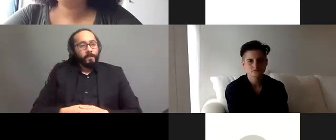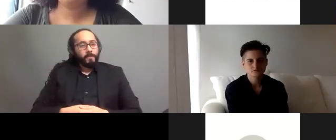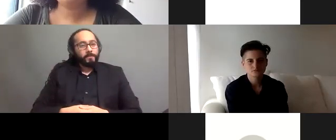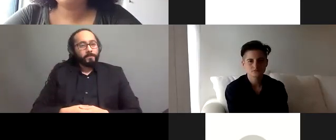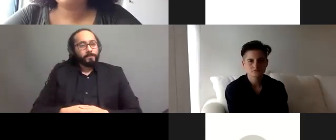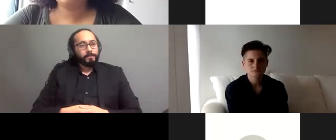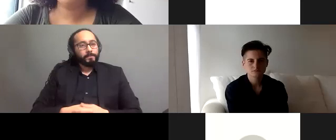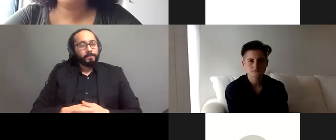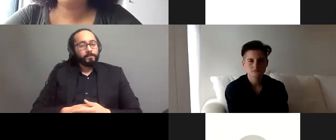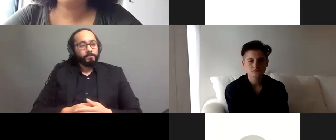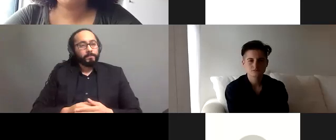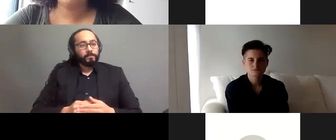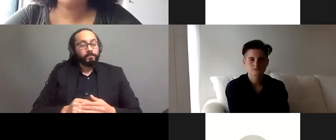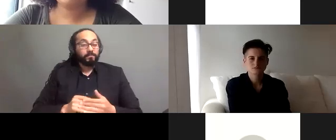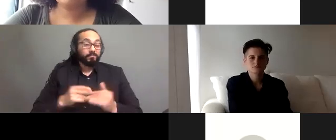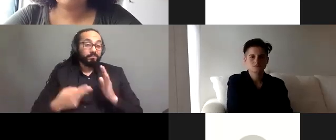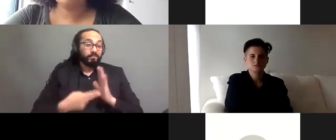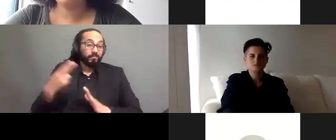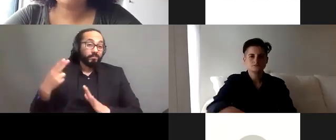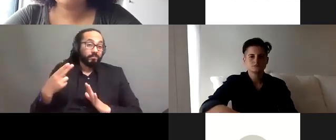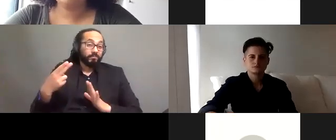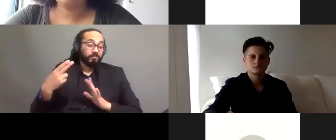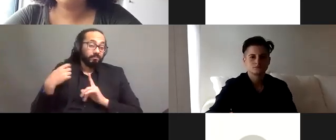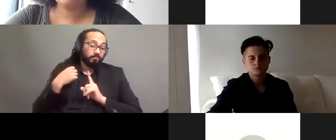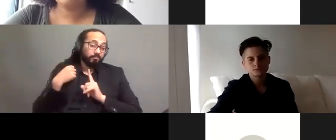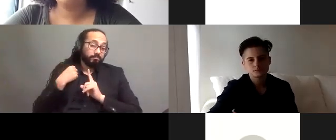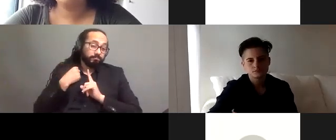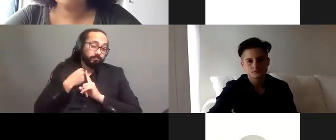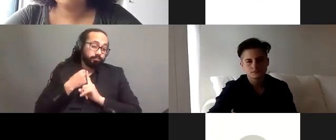It's affected every part of my life.